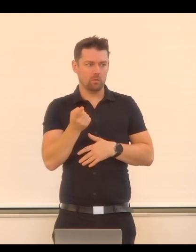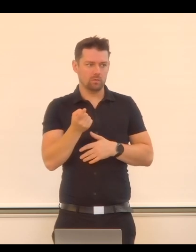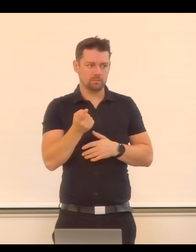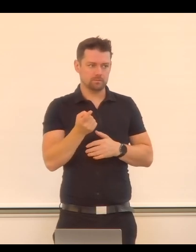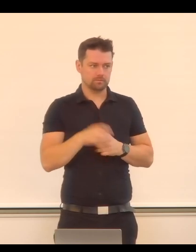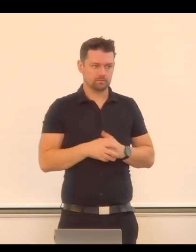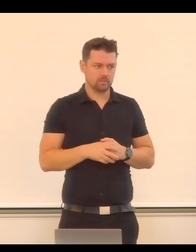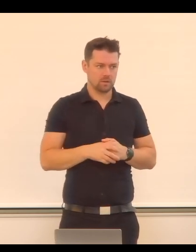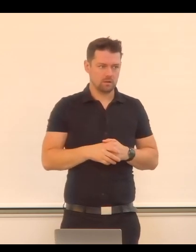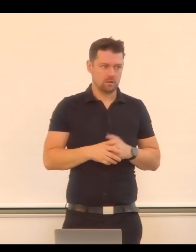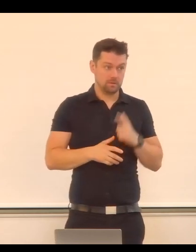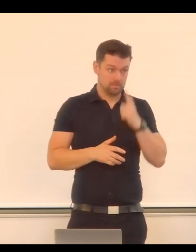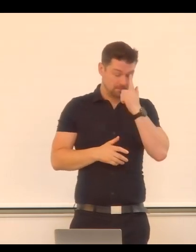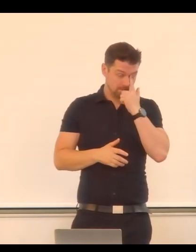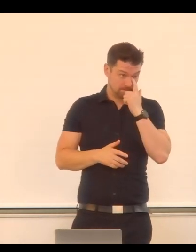in,